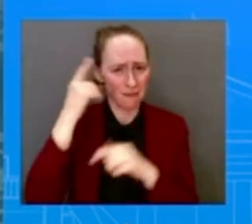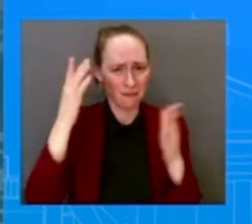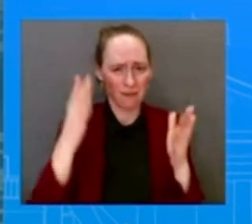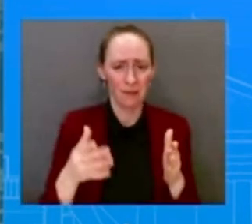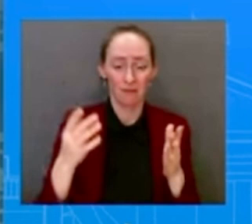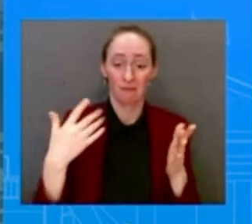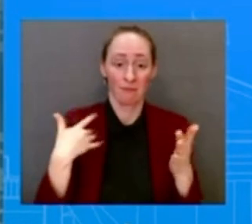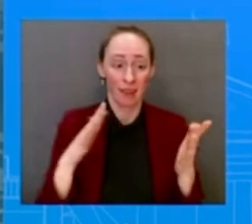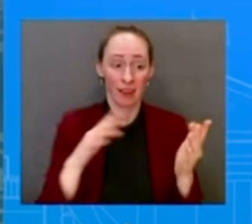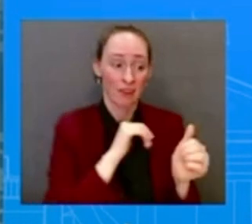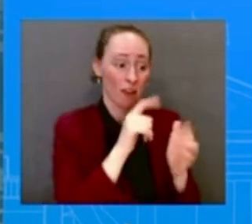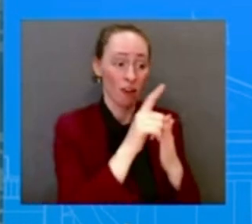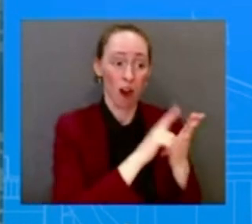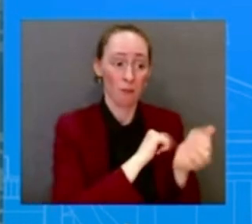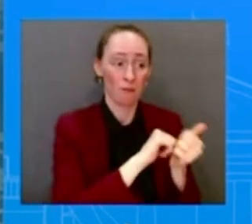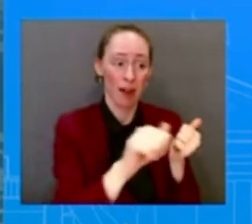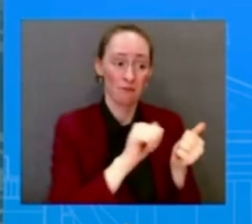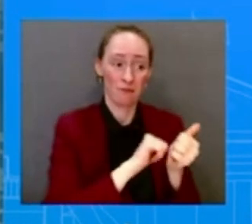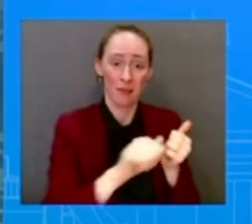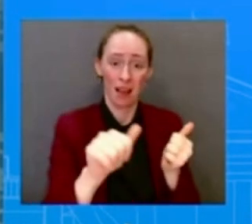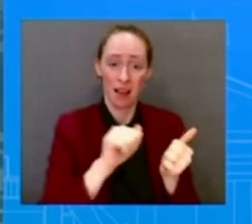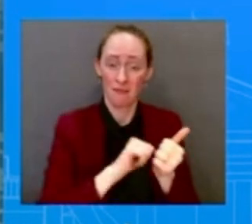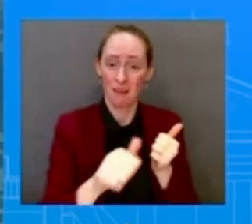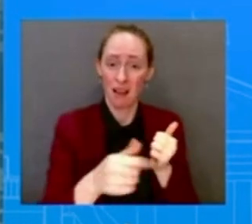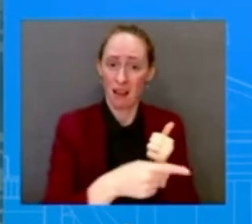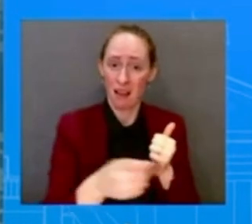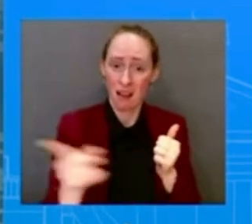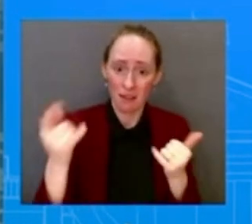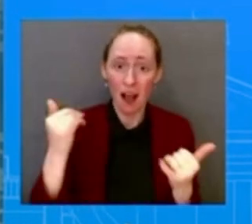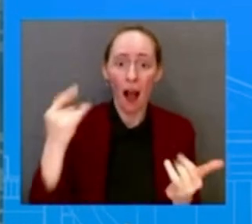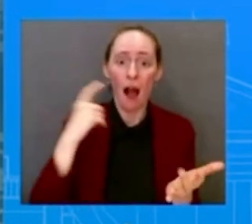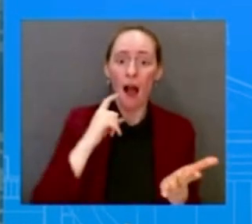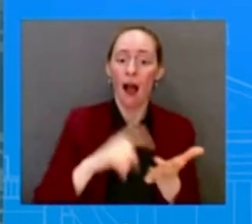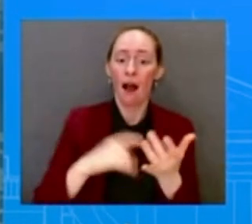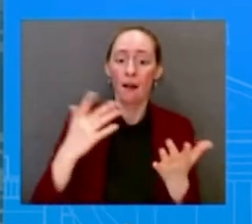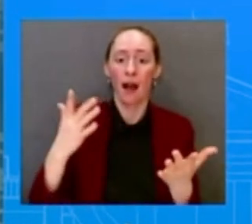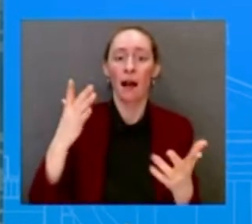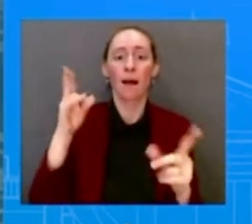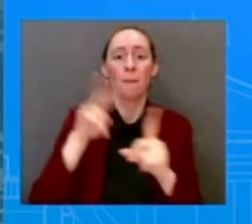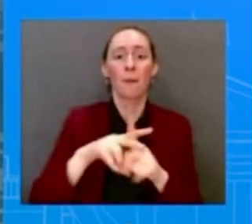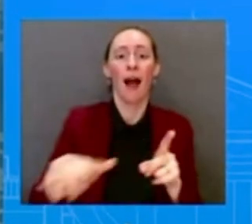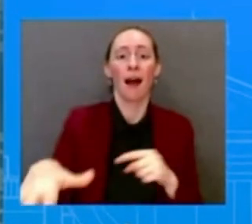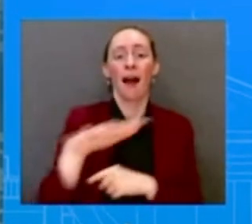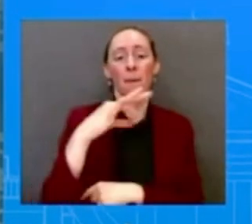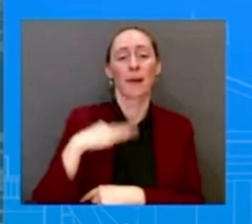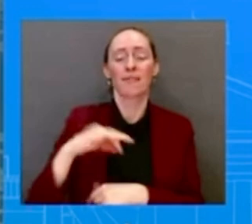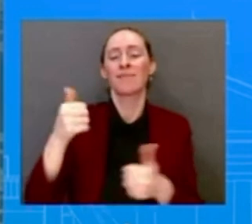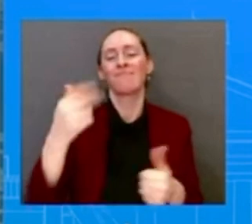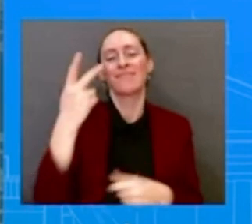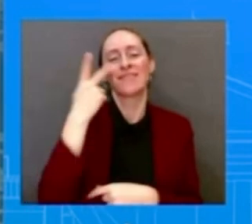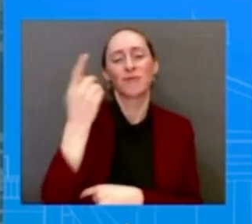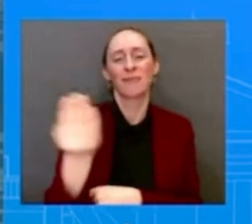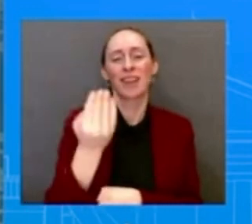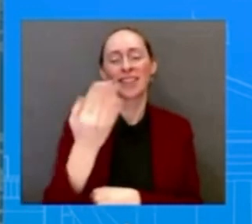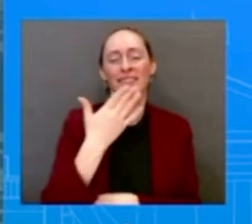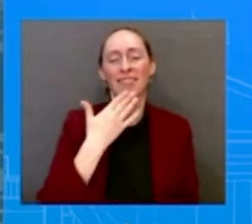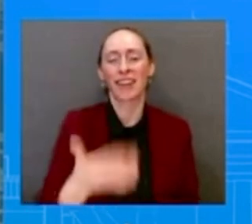get done, and also that they're seeing the effects of in their own state. Okay, I'll see you guys on Monday. Thank you, everybody. Thank you.